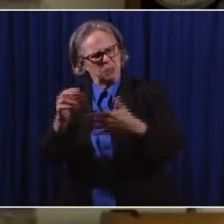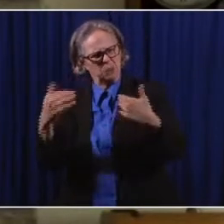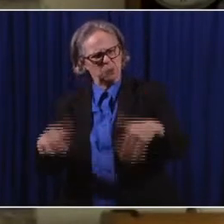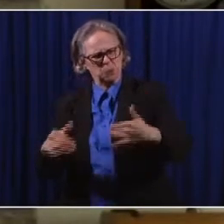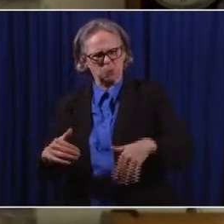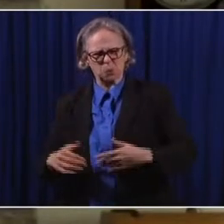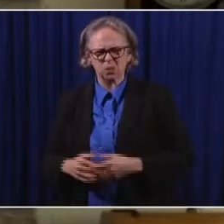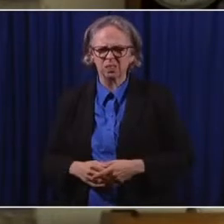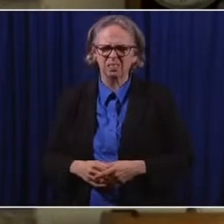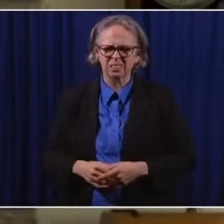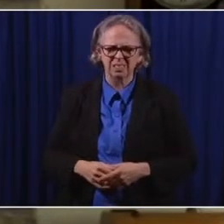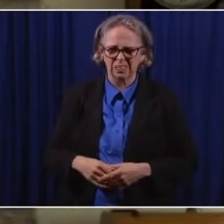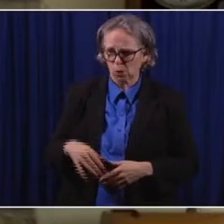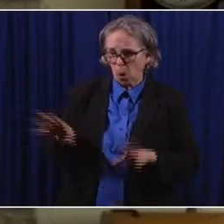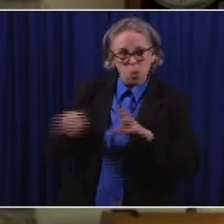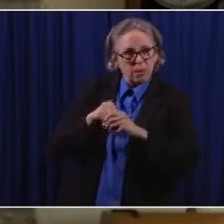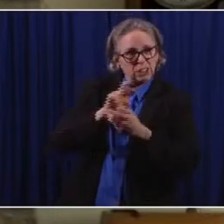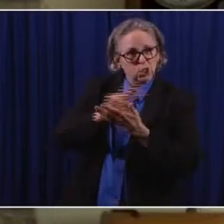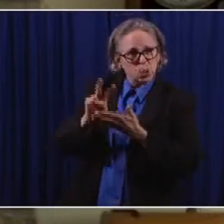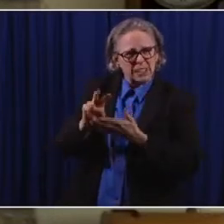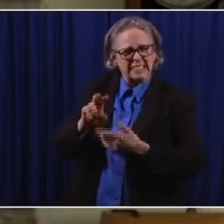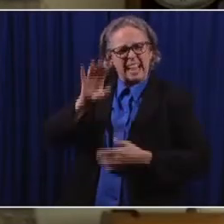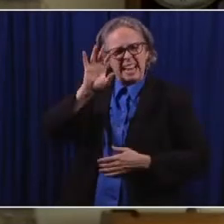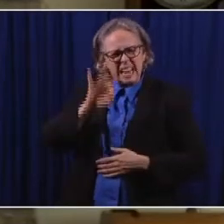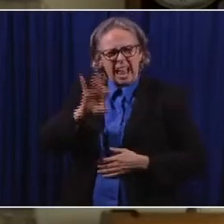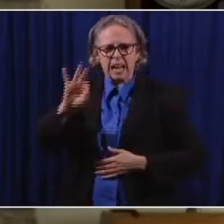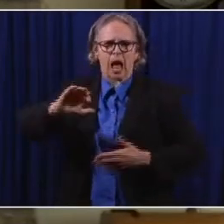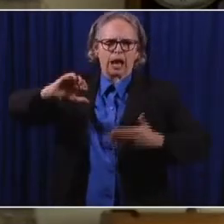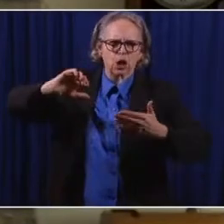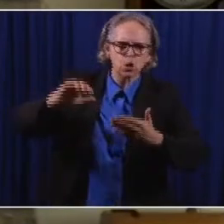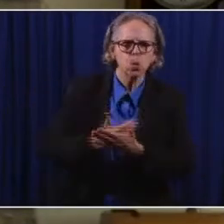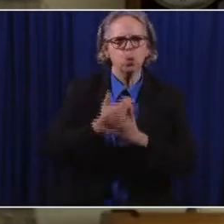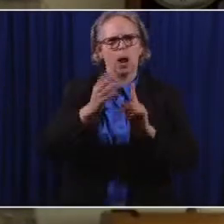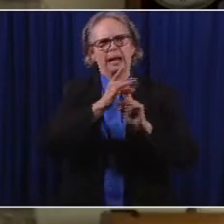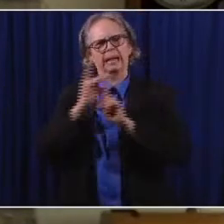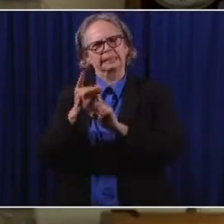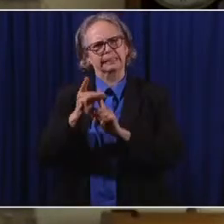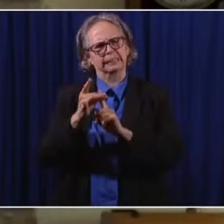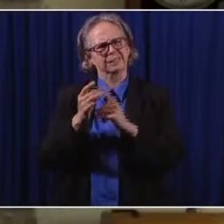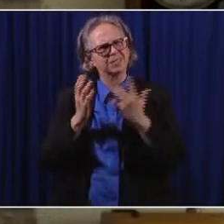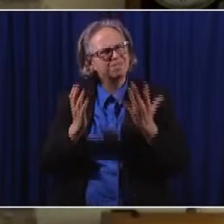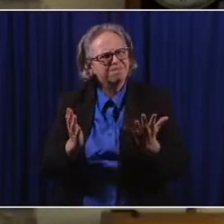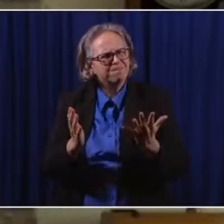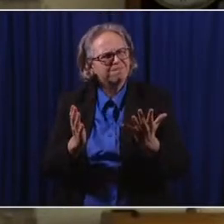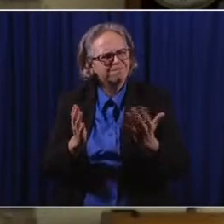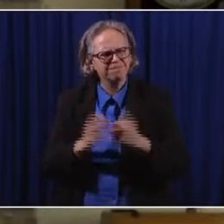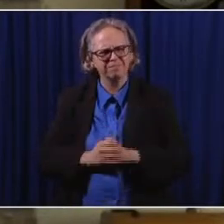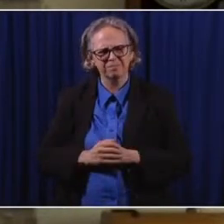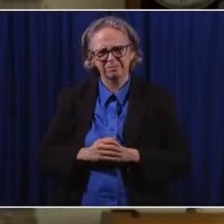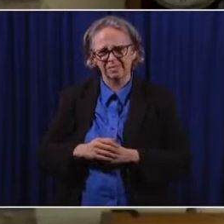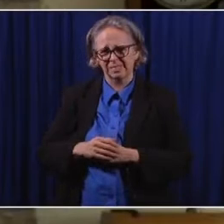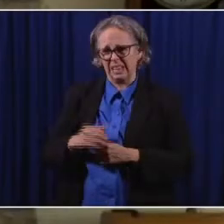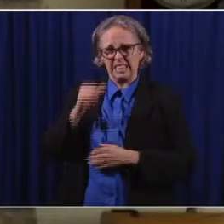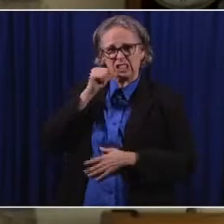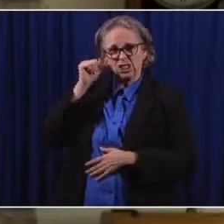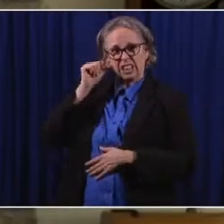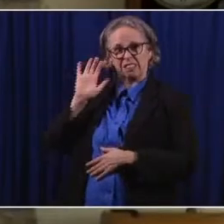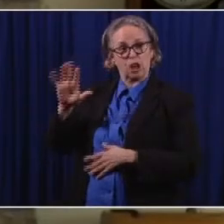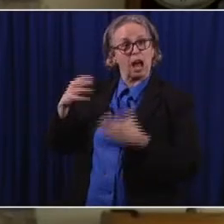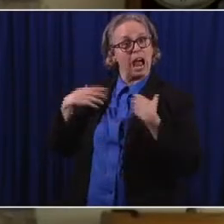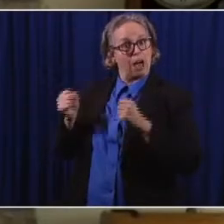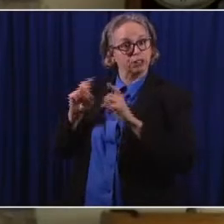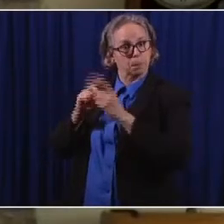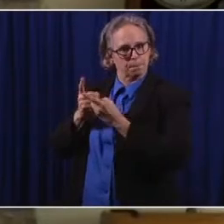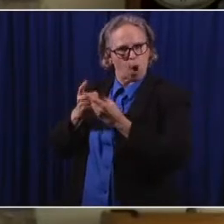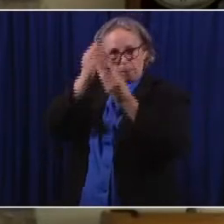the past 2 weeks. And in a press release yesterday from the Mercer County Public Health Department, they said